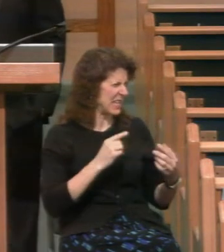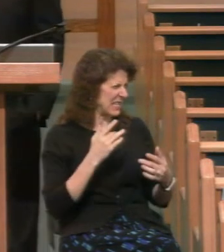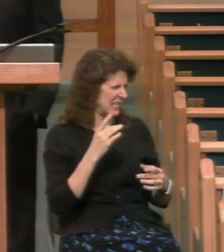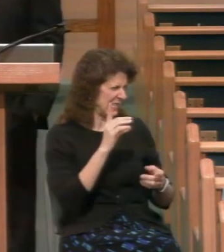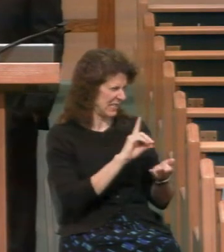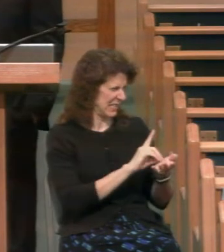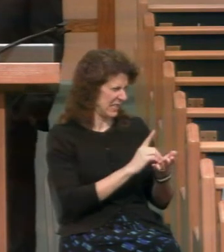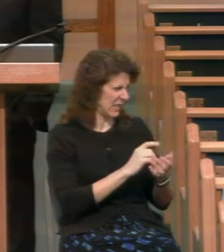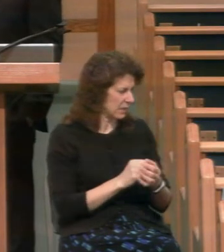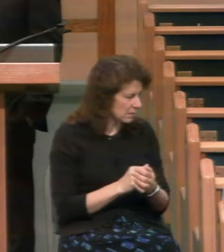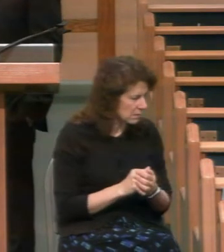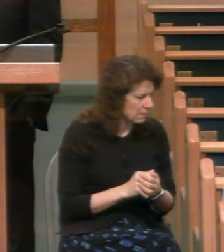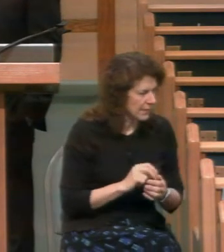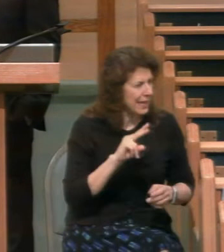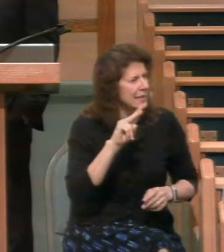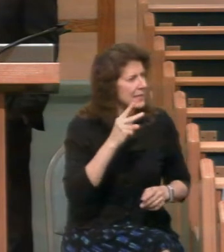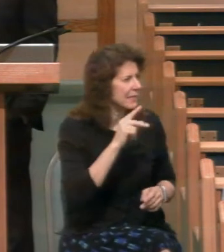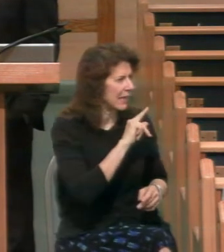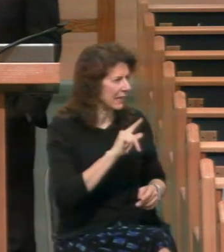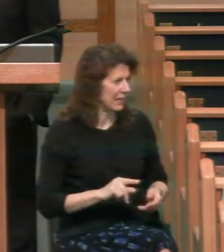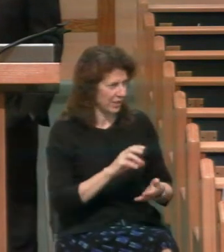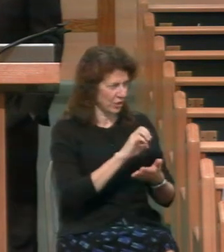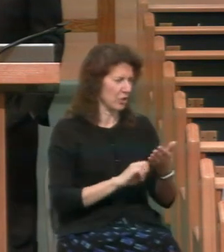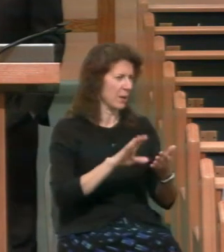5, what happens here?